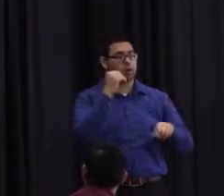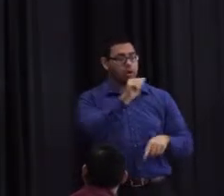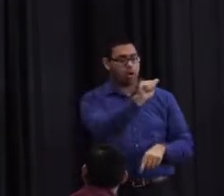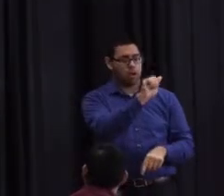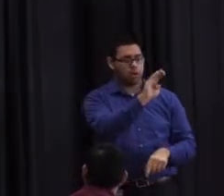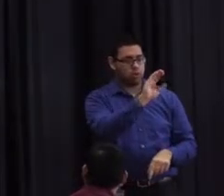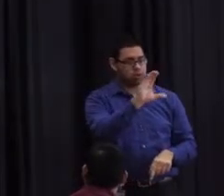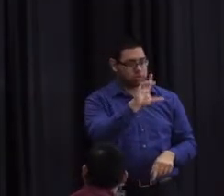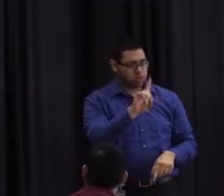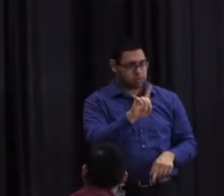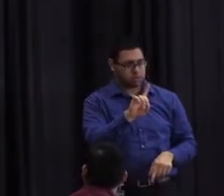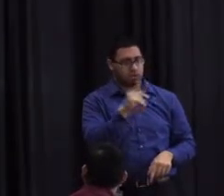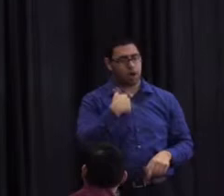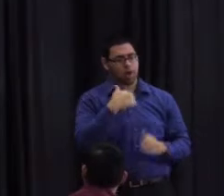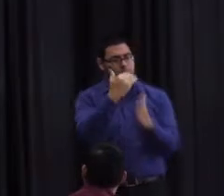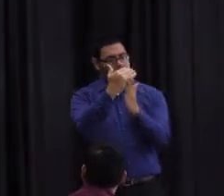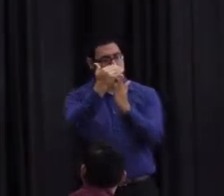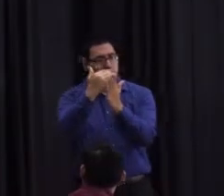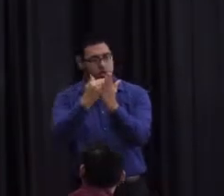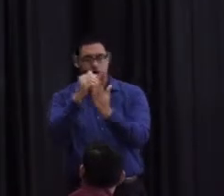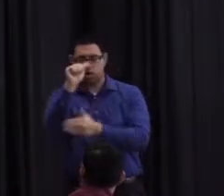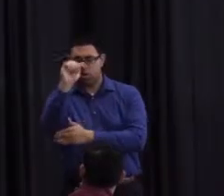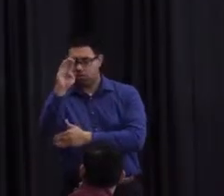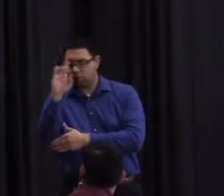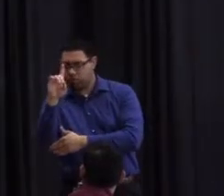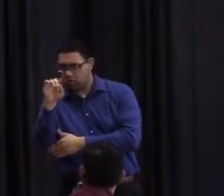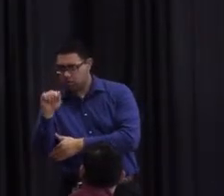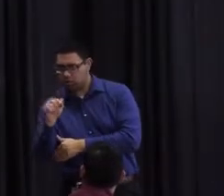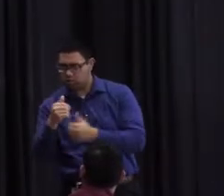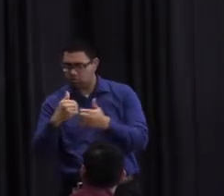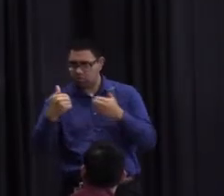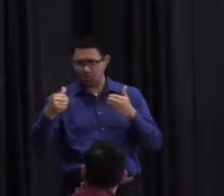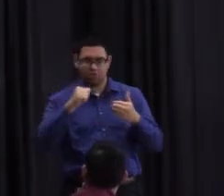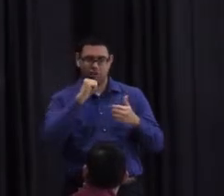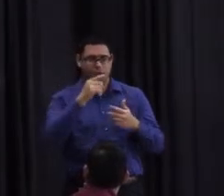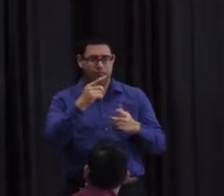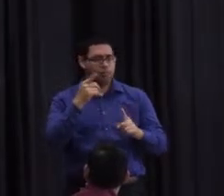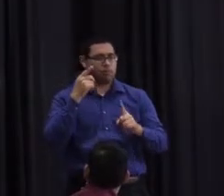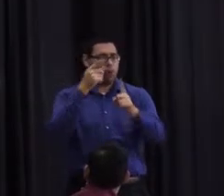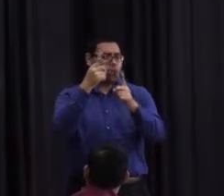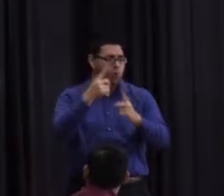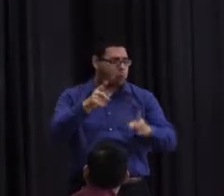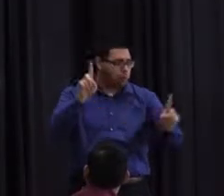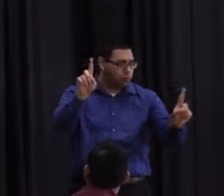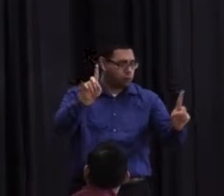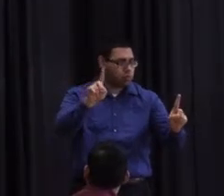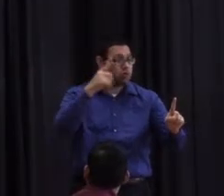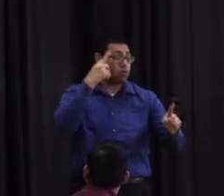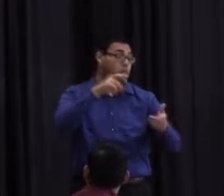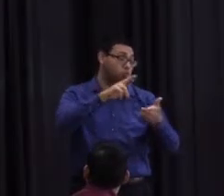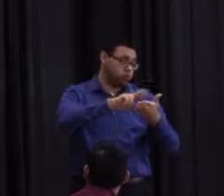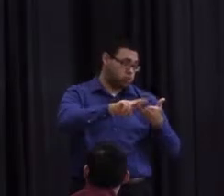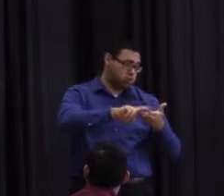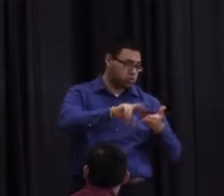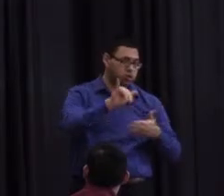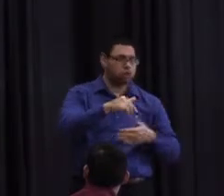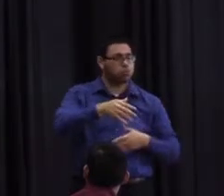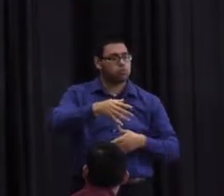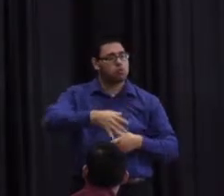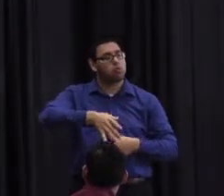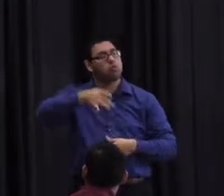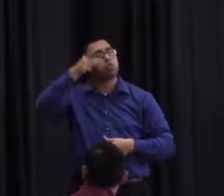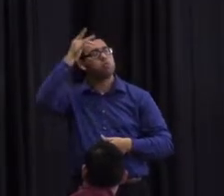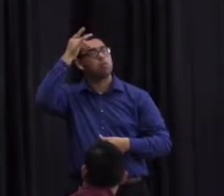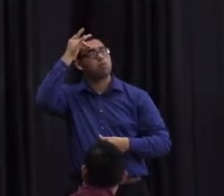B, C, D and then having the list of the A, B, C, D over there is less effective, research-wise and